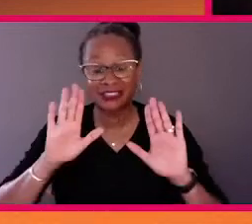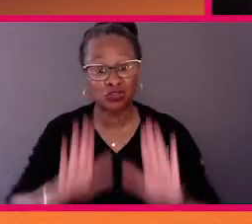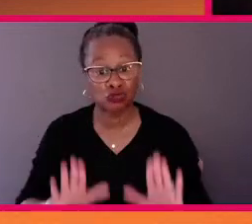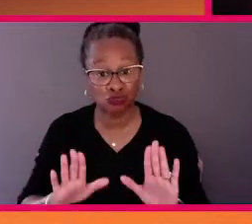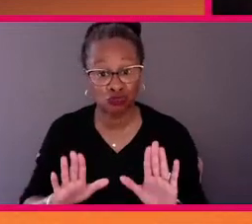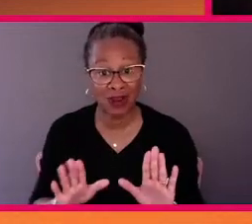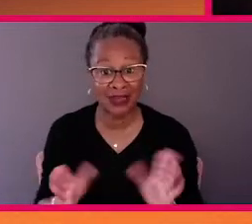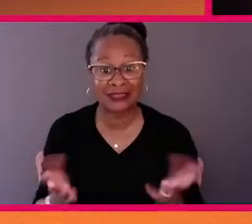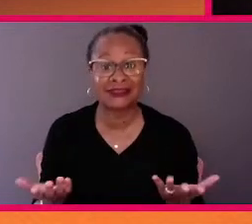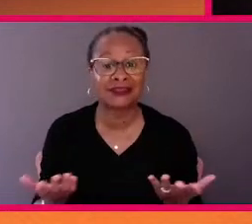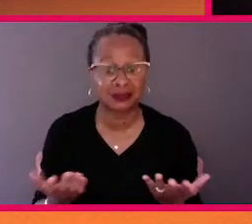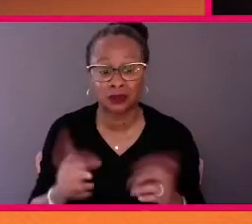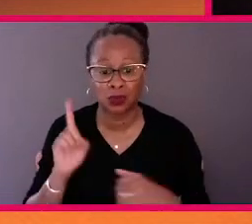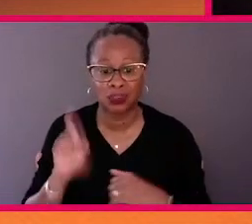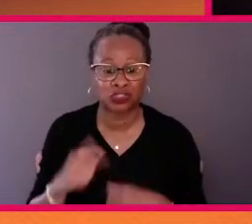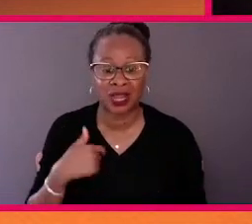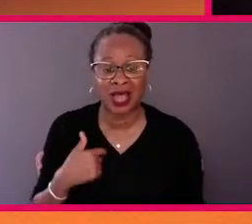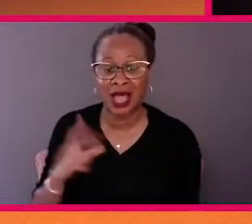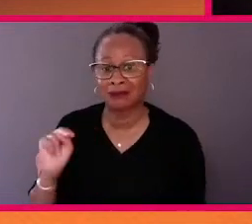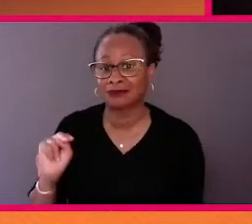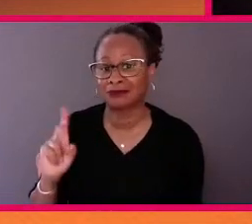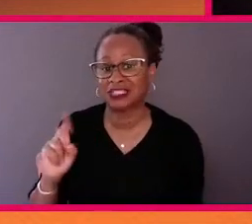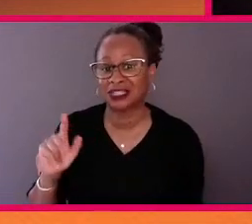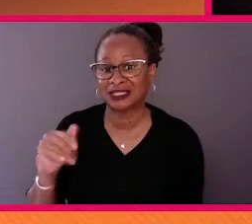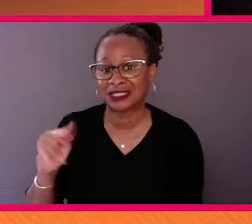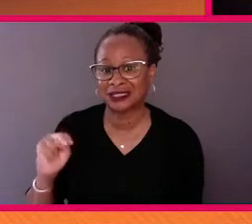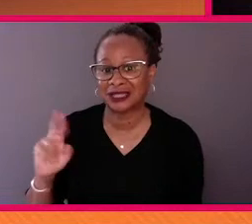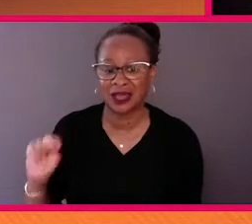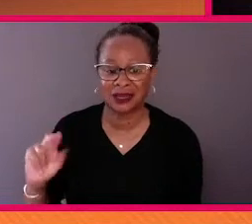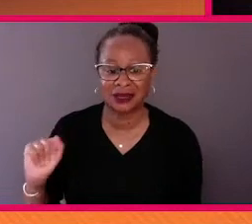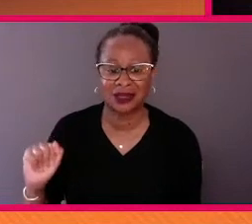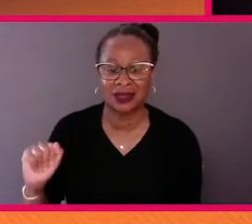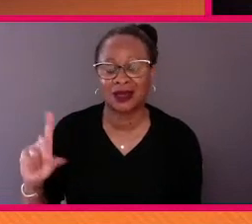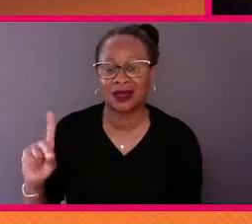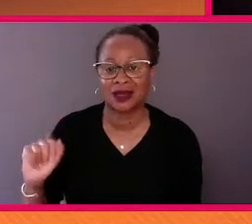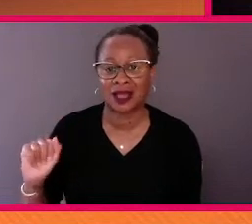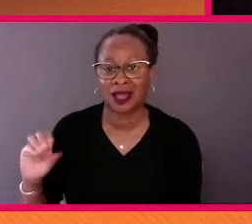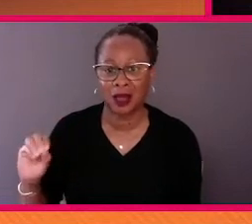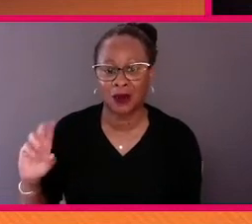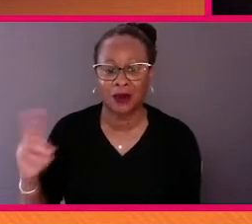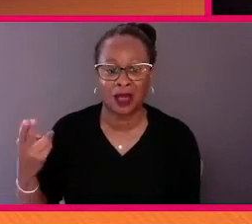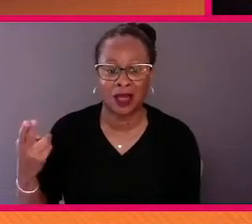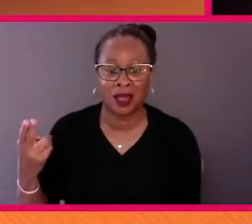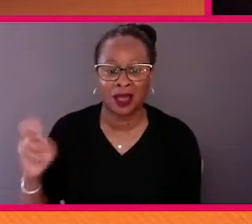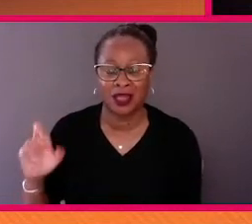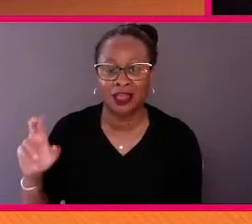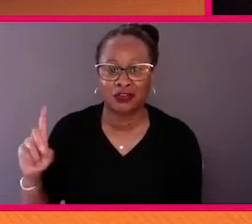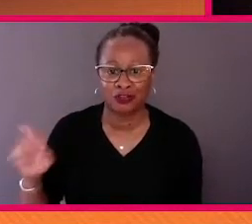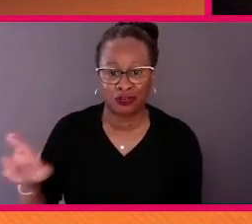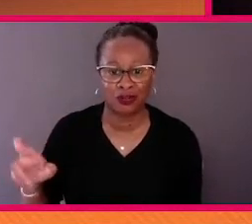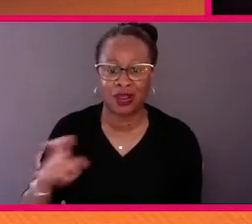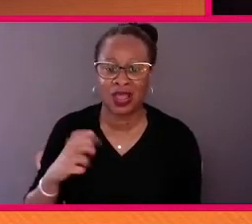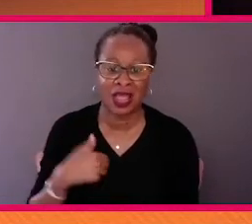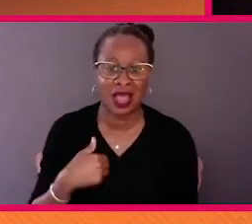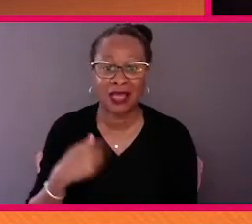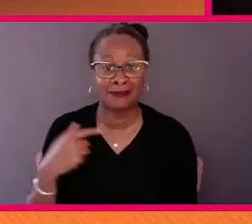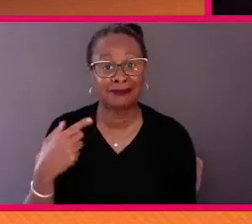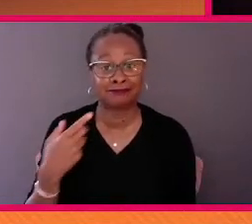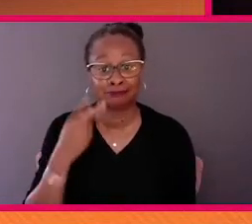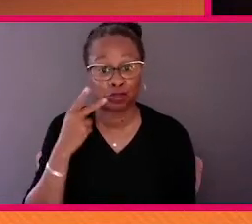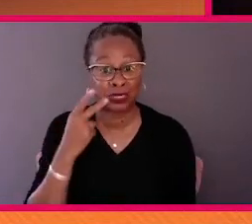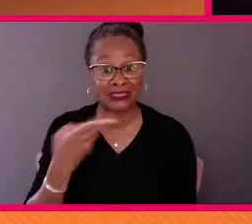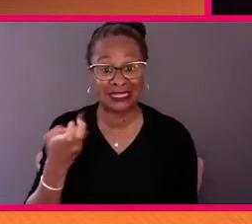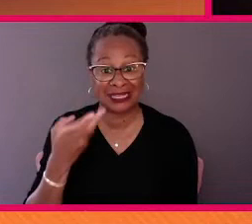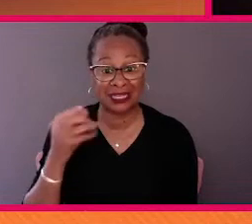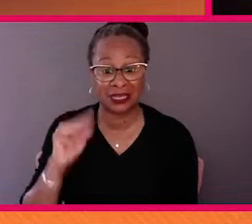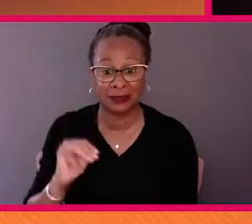Nakao-Haider. I'm here in Chicago, he, him. I've got some shoulder length brown hair, dark